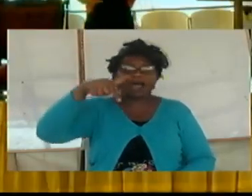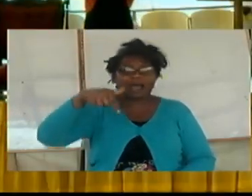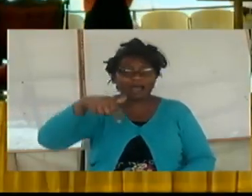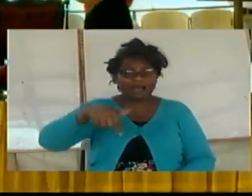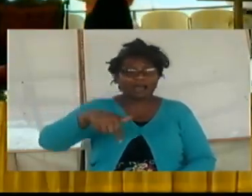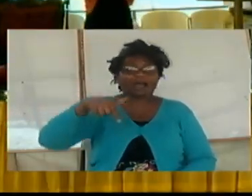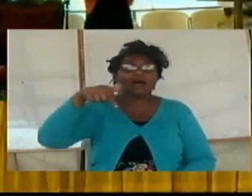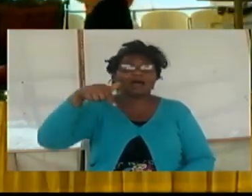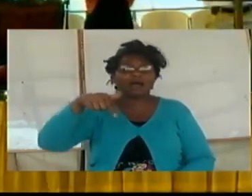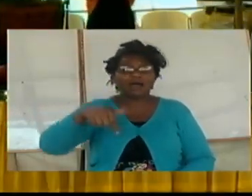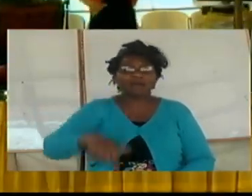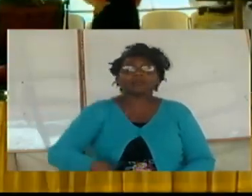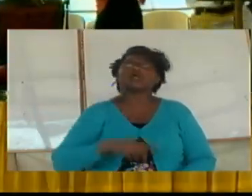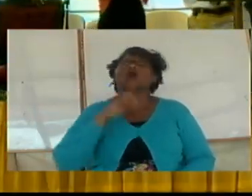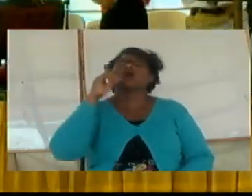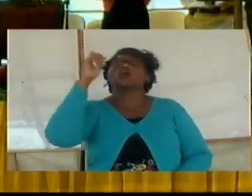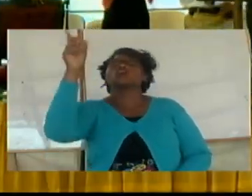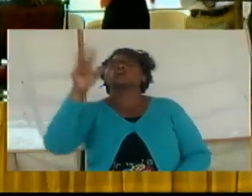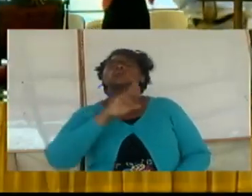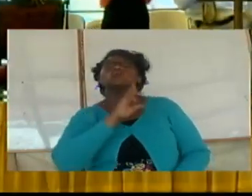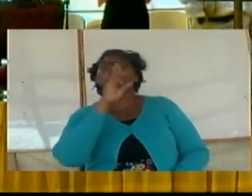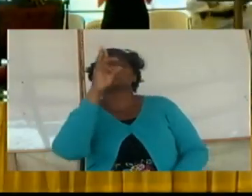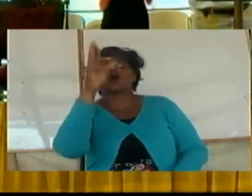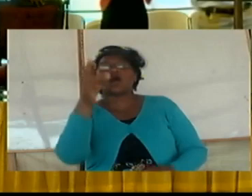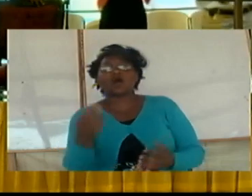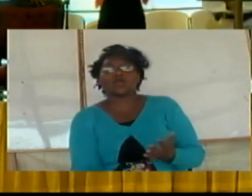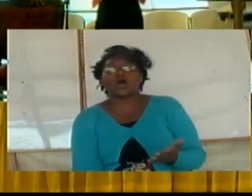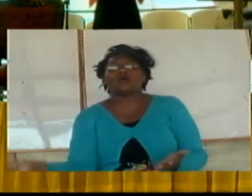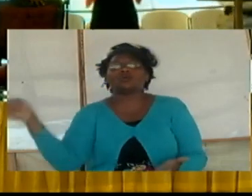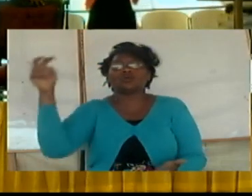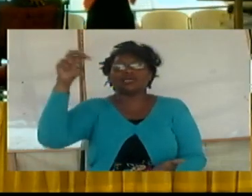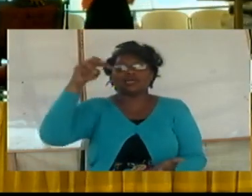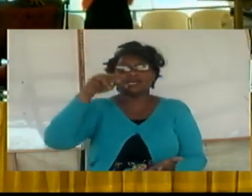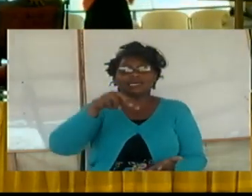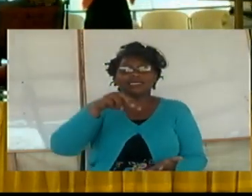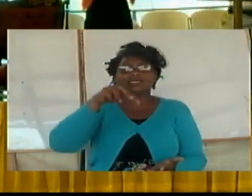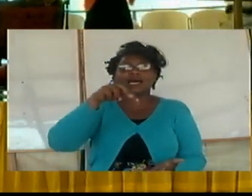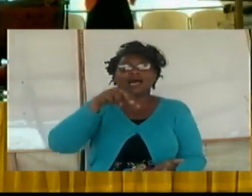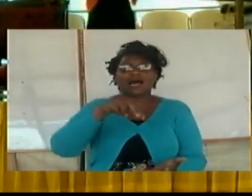hold him down. You are the